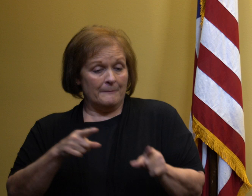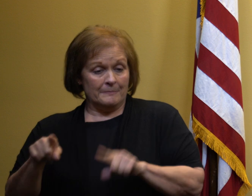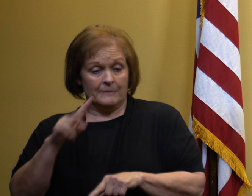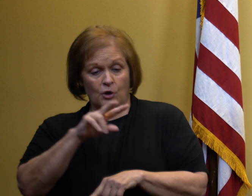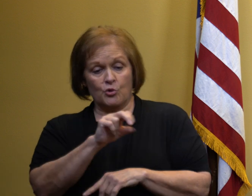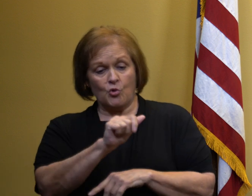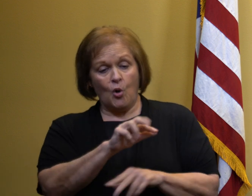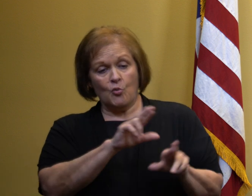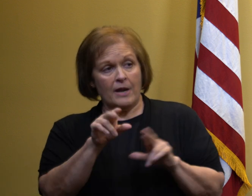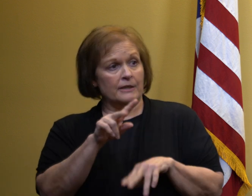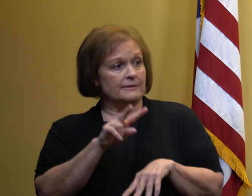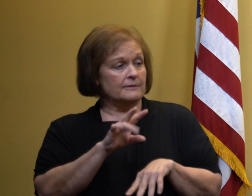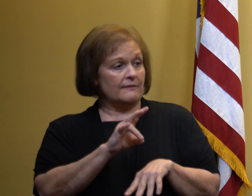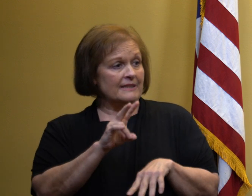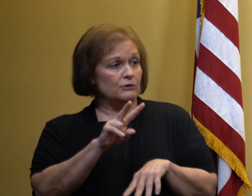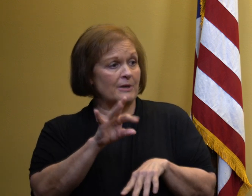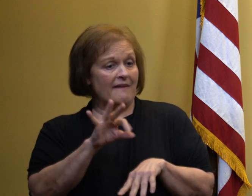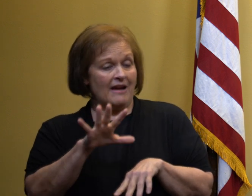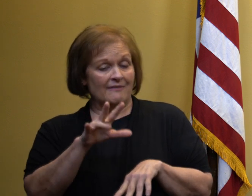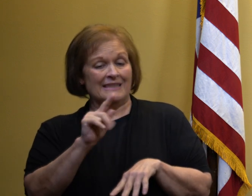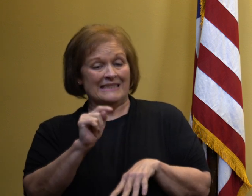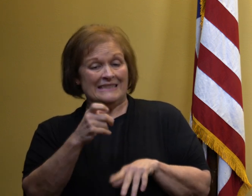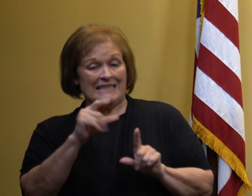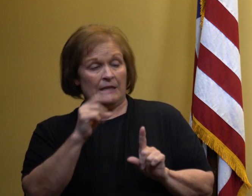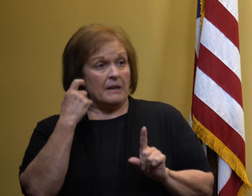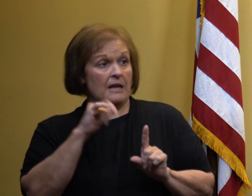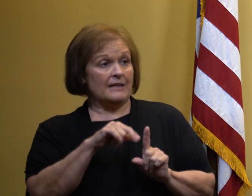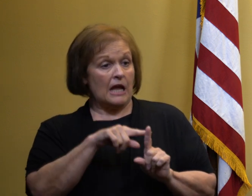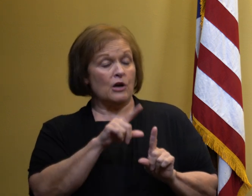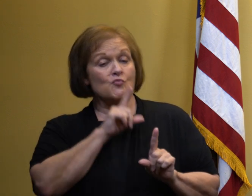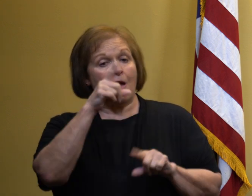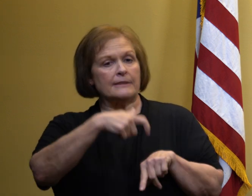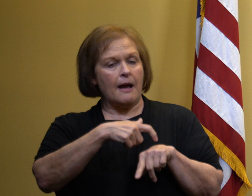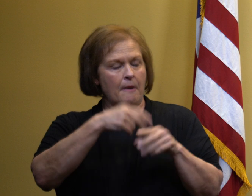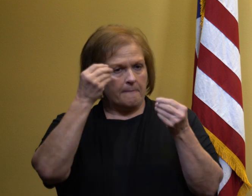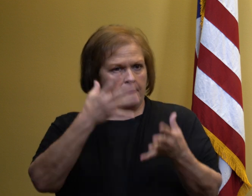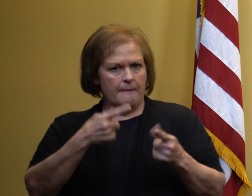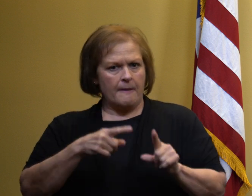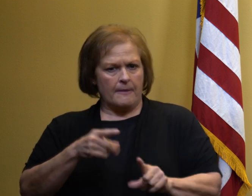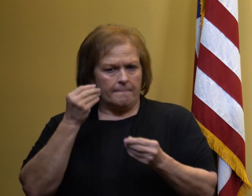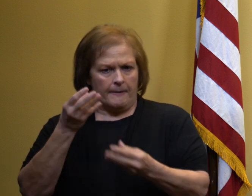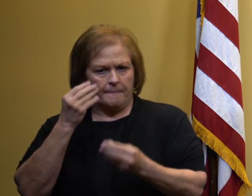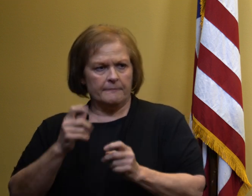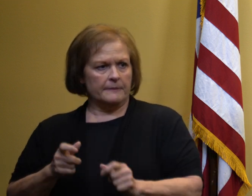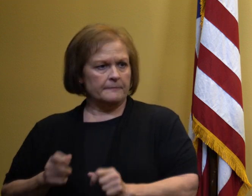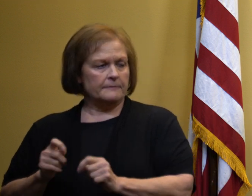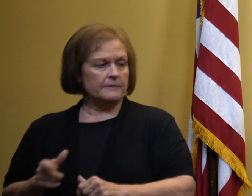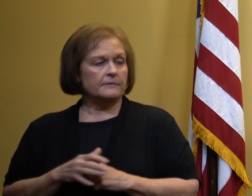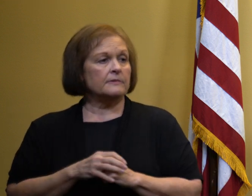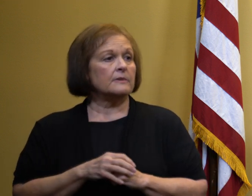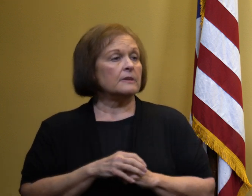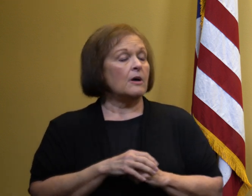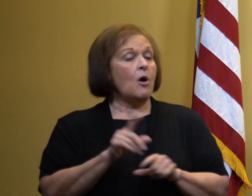Ready, 77295, please text, because the real-time updates, they do matter. We also,